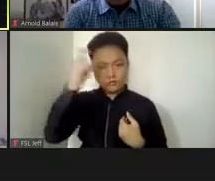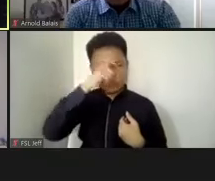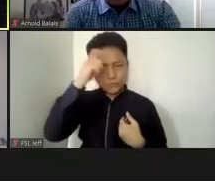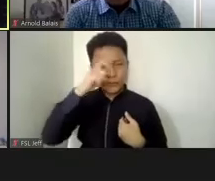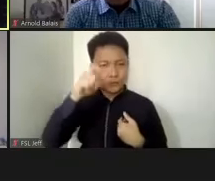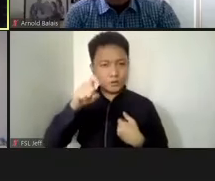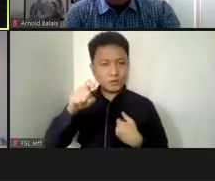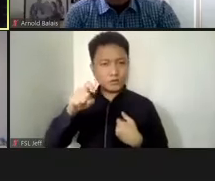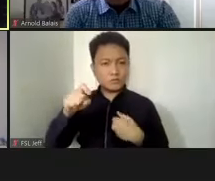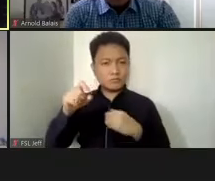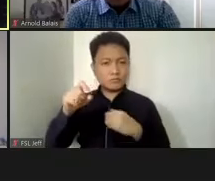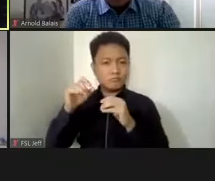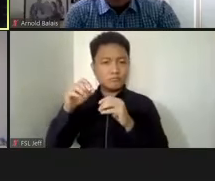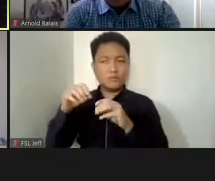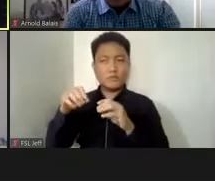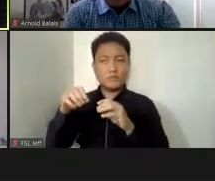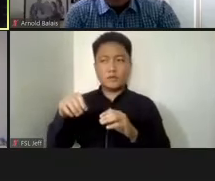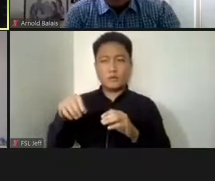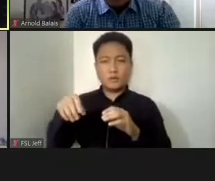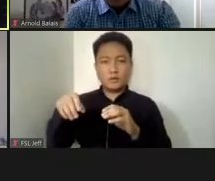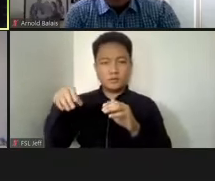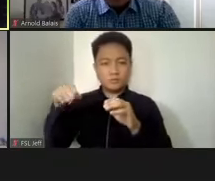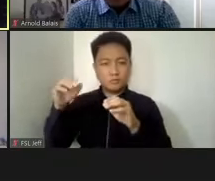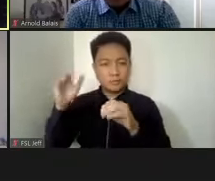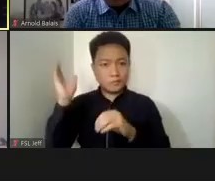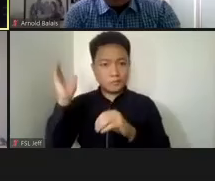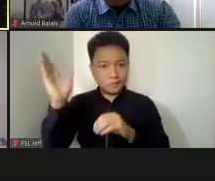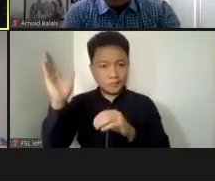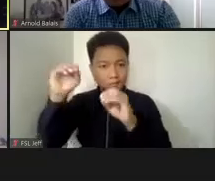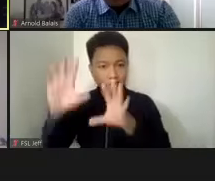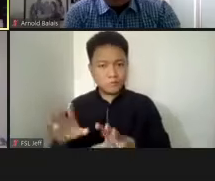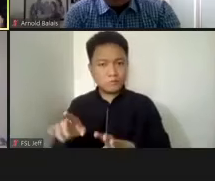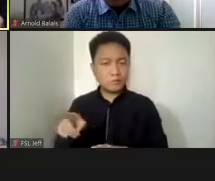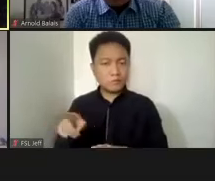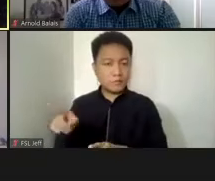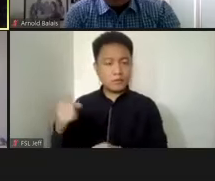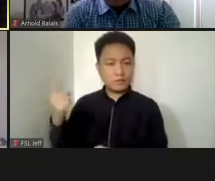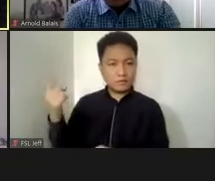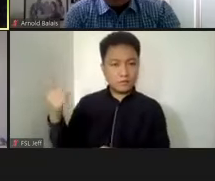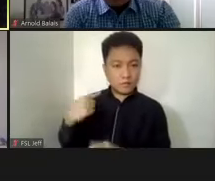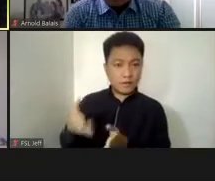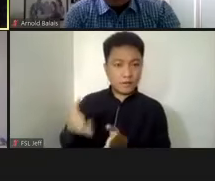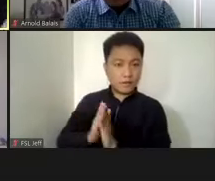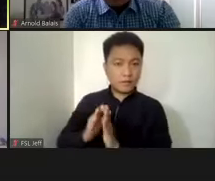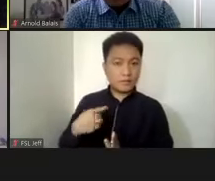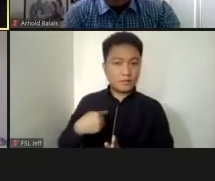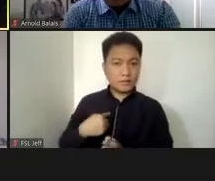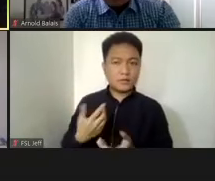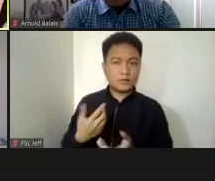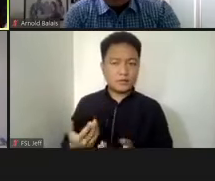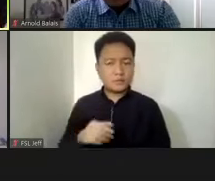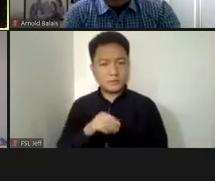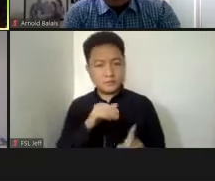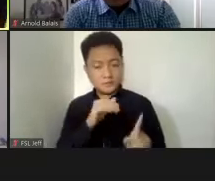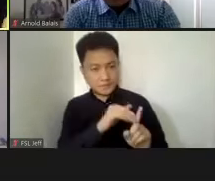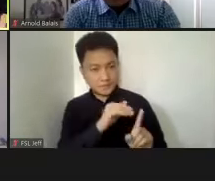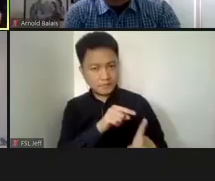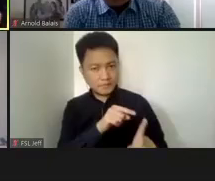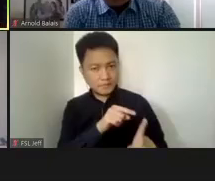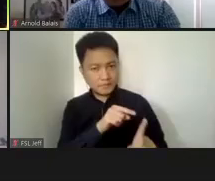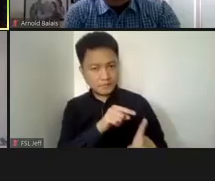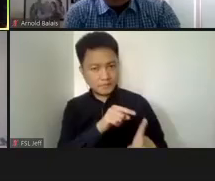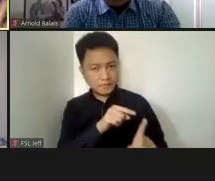put in order of importance to you these three things, country, family, and God. And I said, well, you know what, this is really a